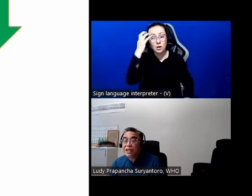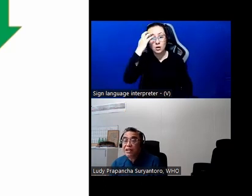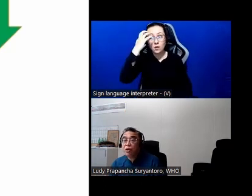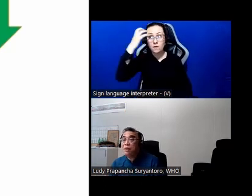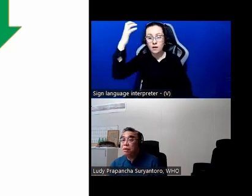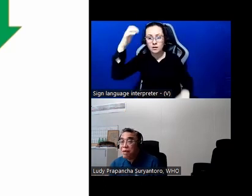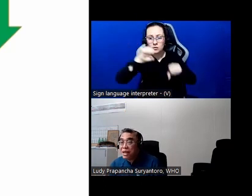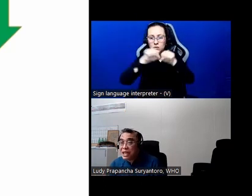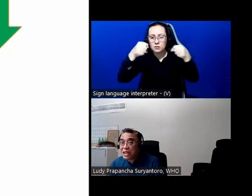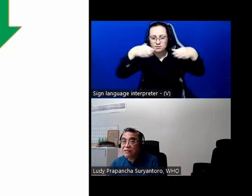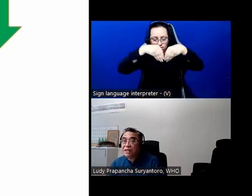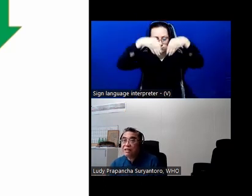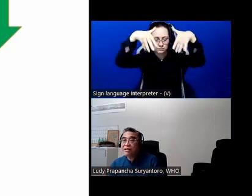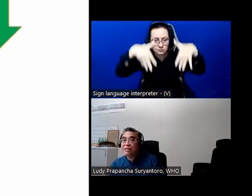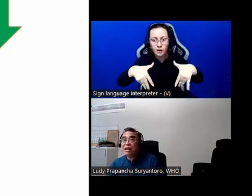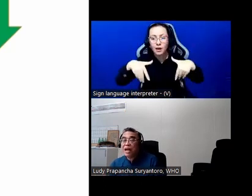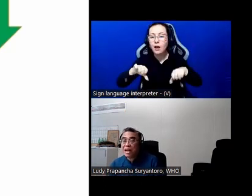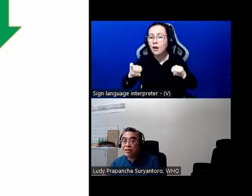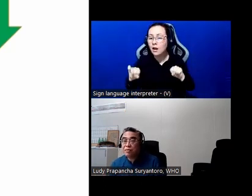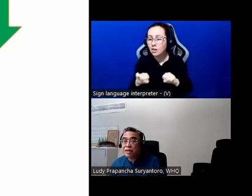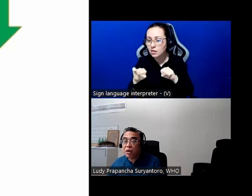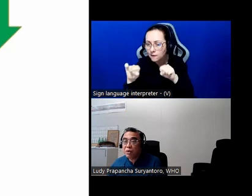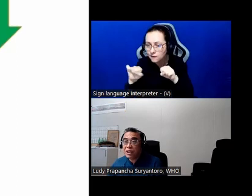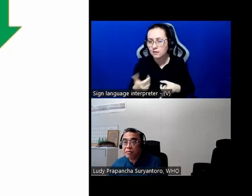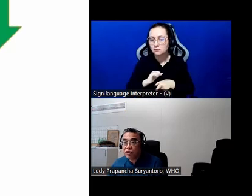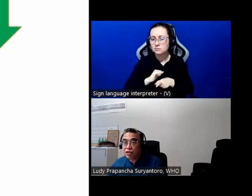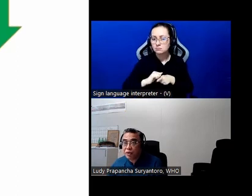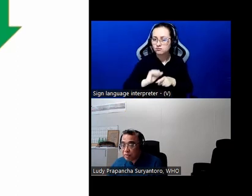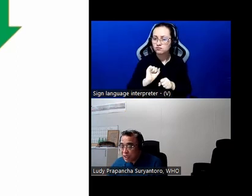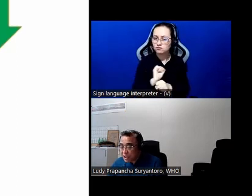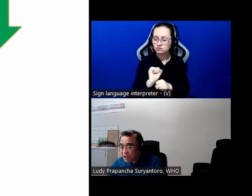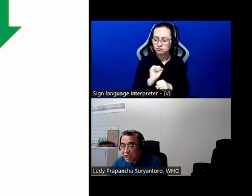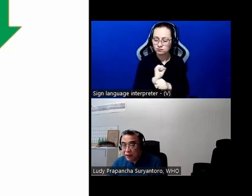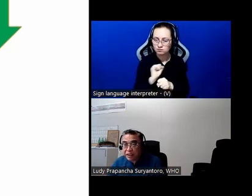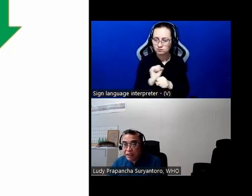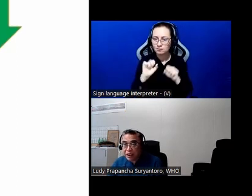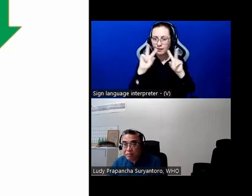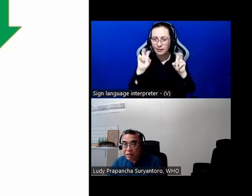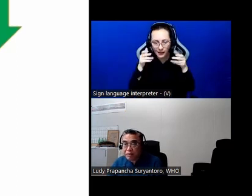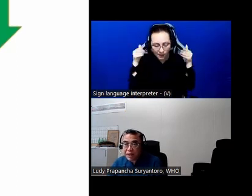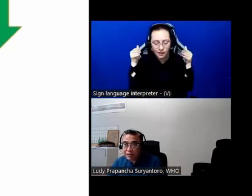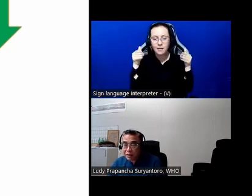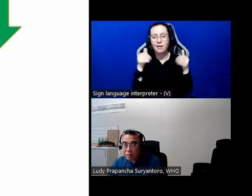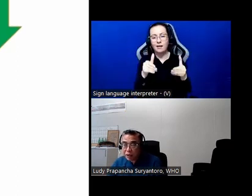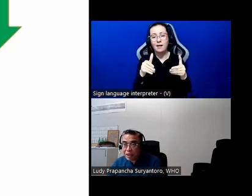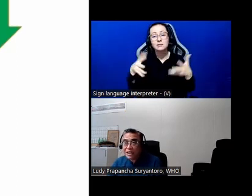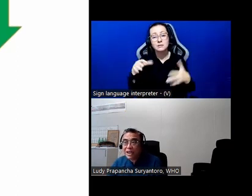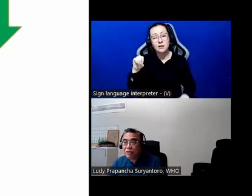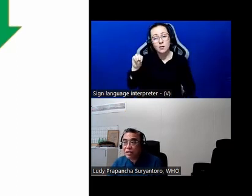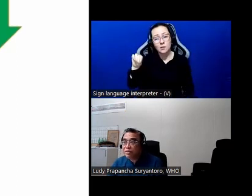providing activities or implementing activities that is aligned as based on what the WHO recommendation under the urban preparedness